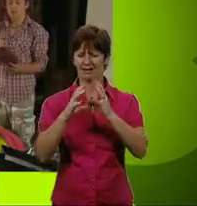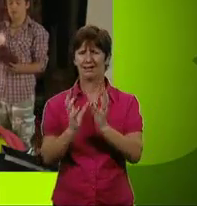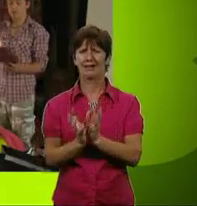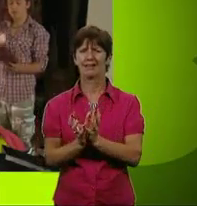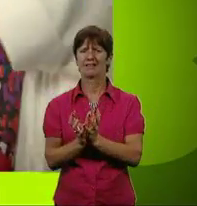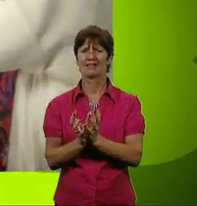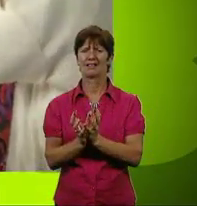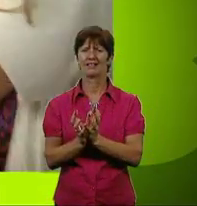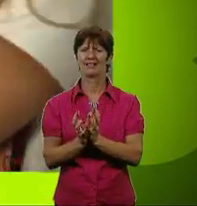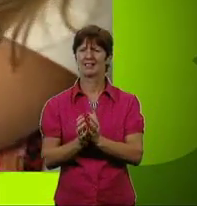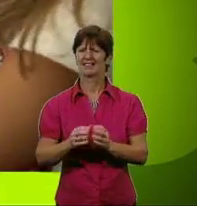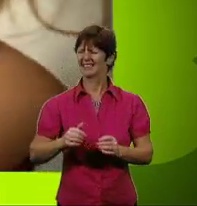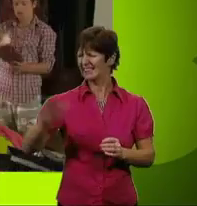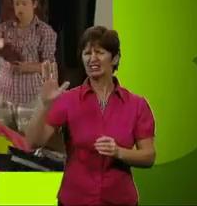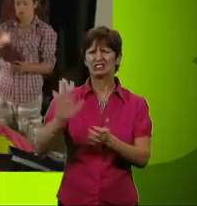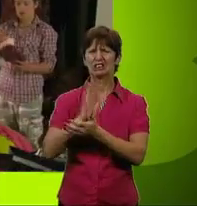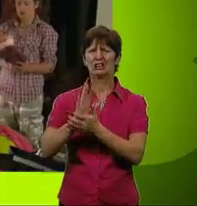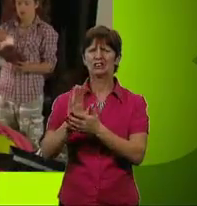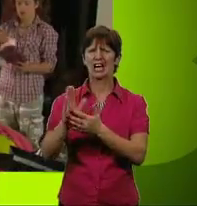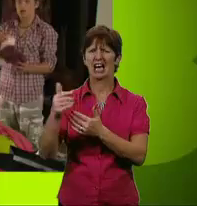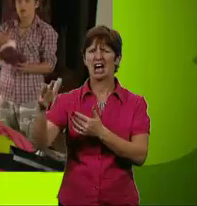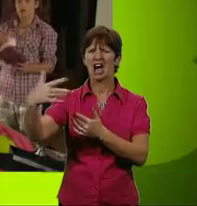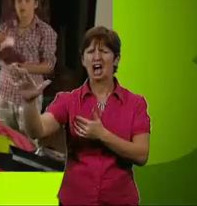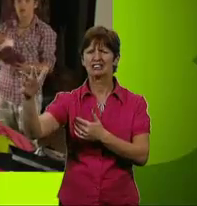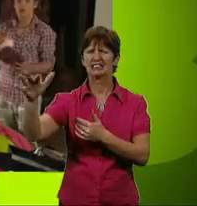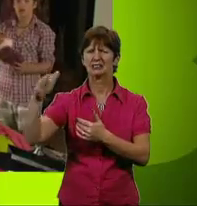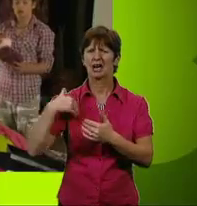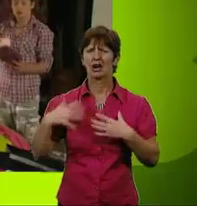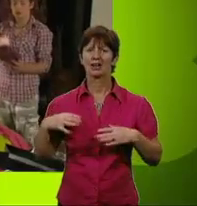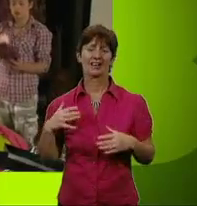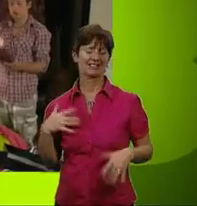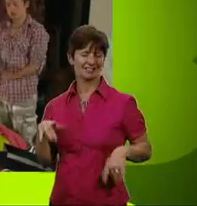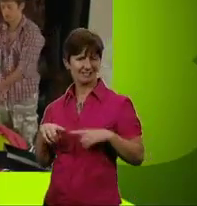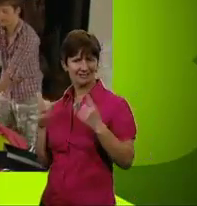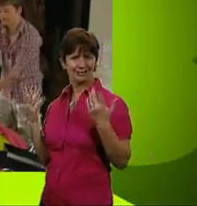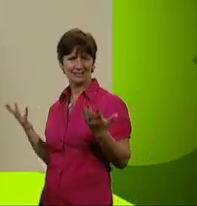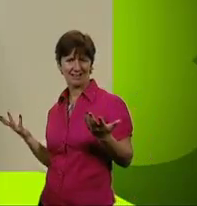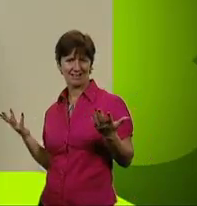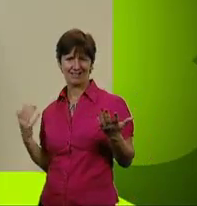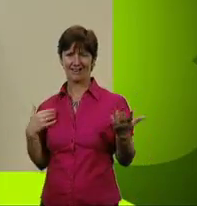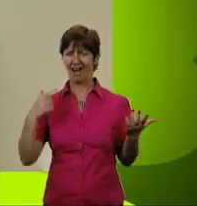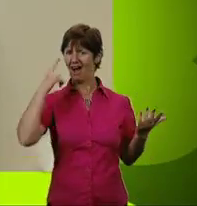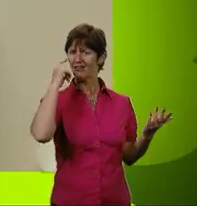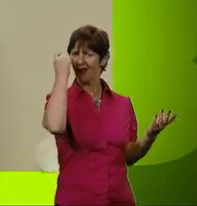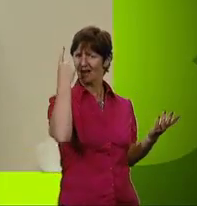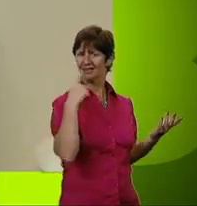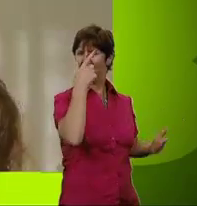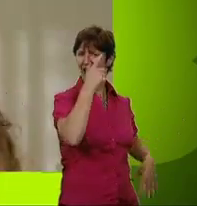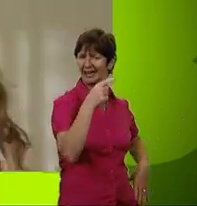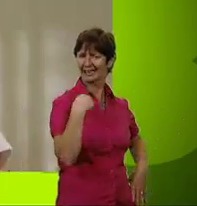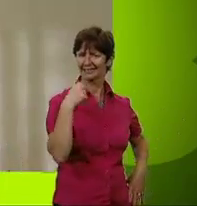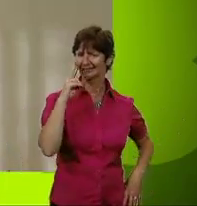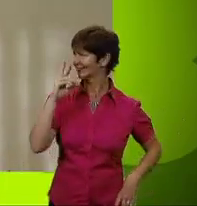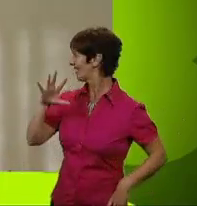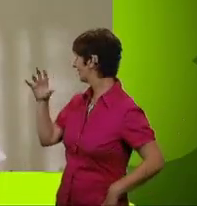Get your filthy mitts off my clothes. I feel different today. Like I've suddenly just realized how lucky I am. Like I'm